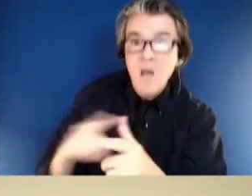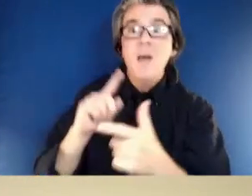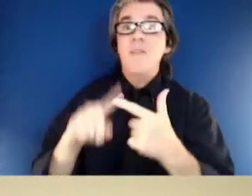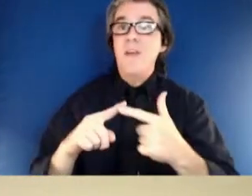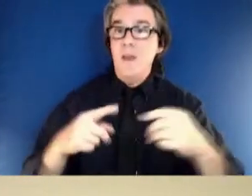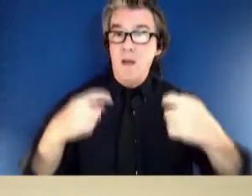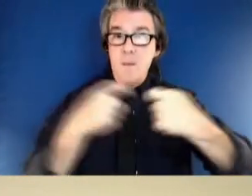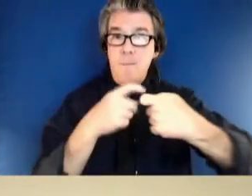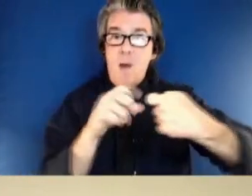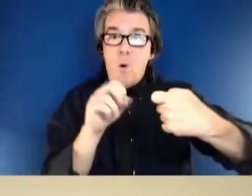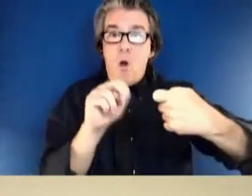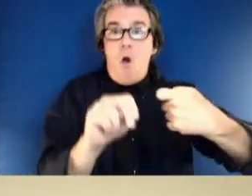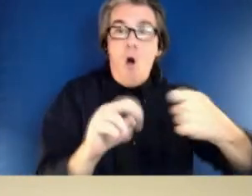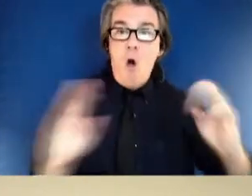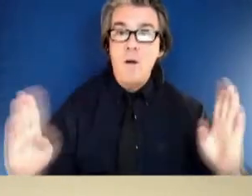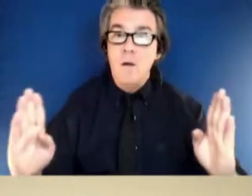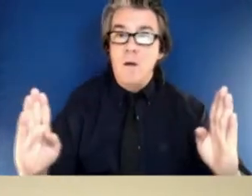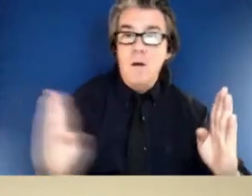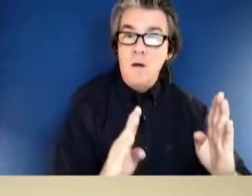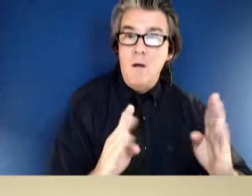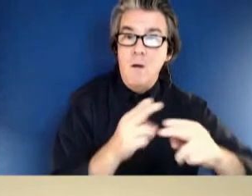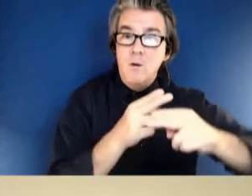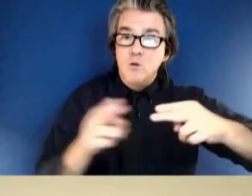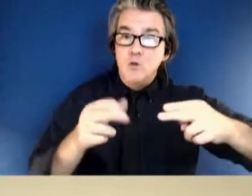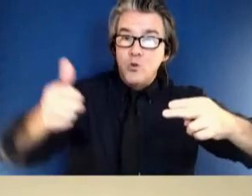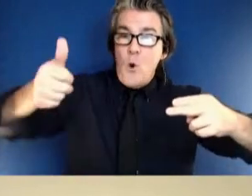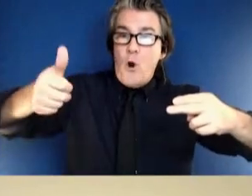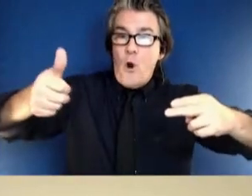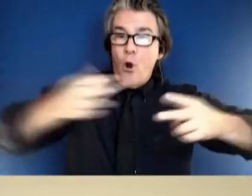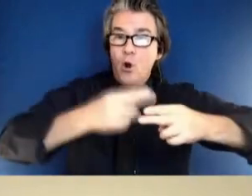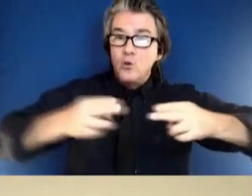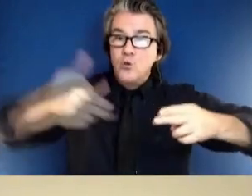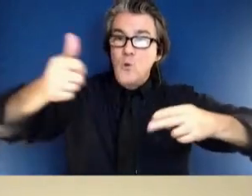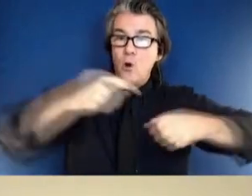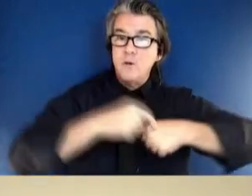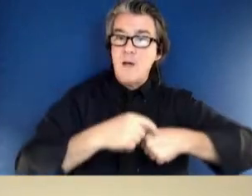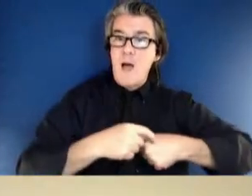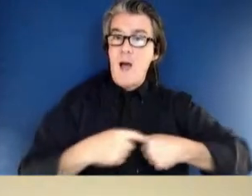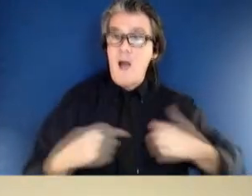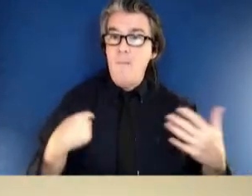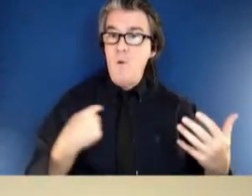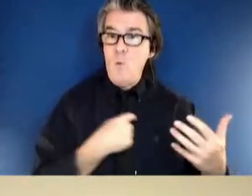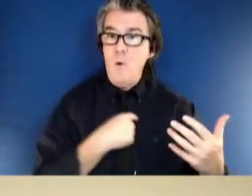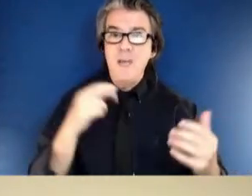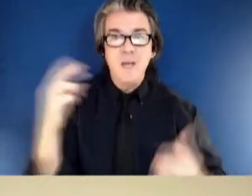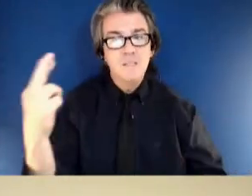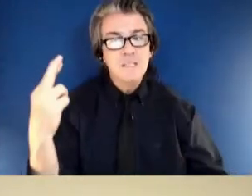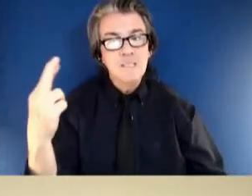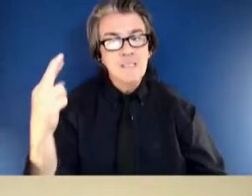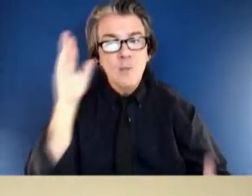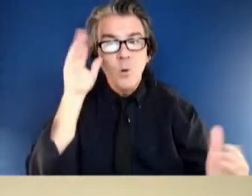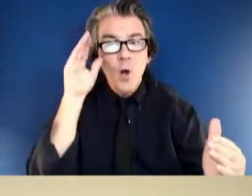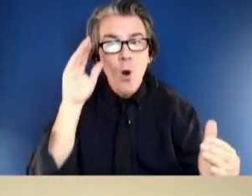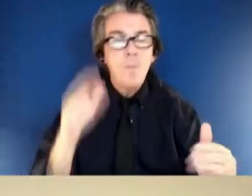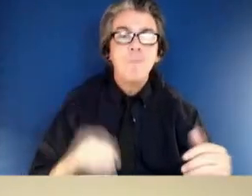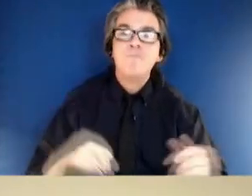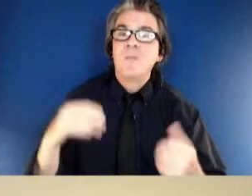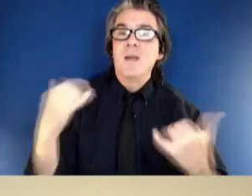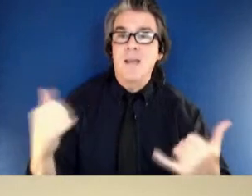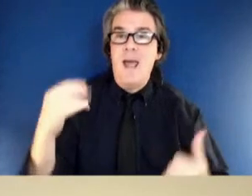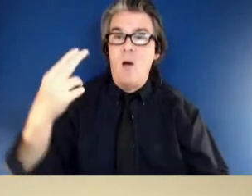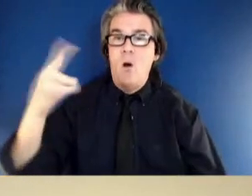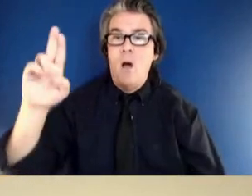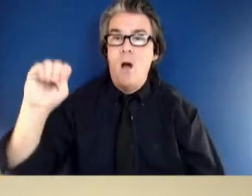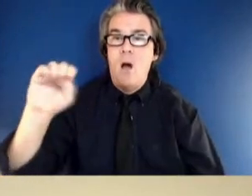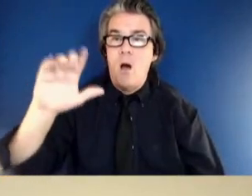one outlier, and those are the customers that exist up in the Humboldt County and the Trinity County. They don't get shut off